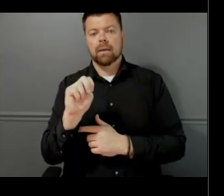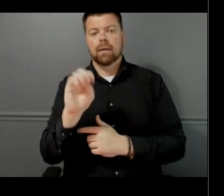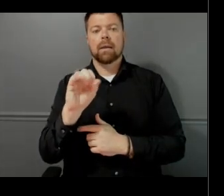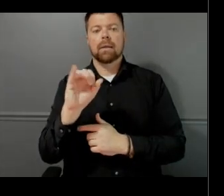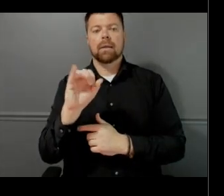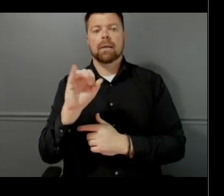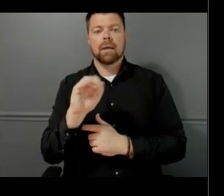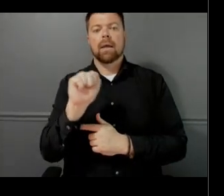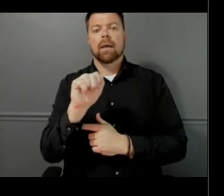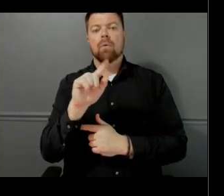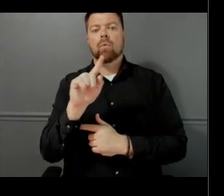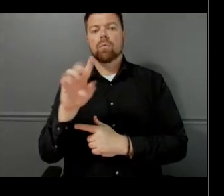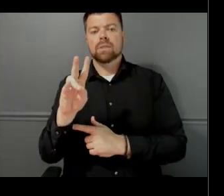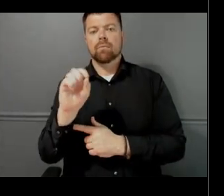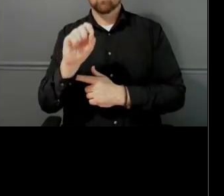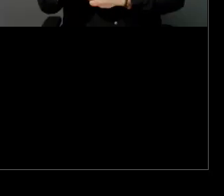ANSI